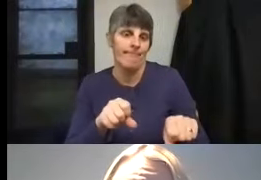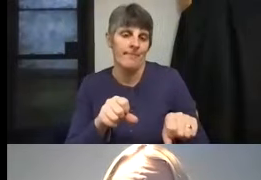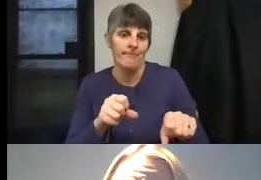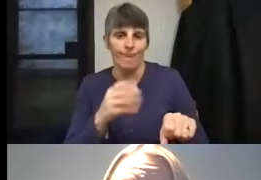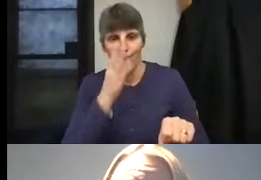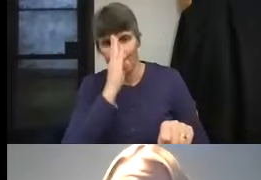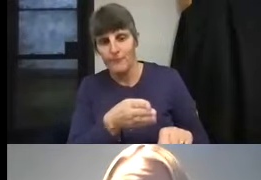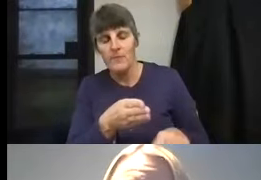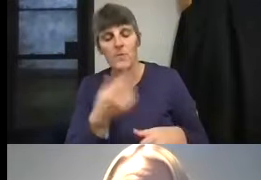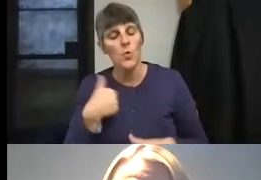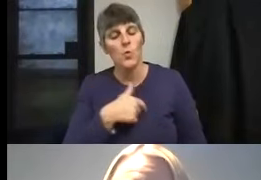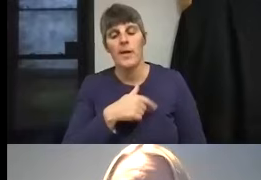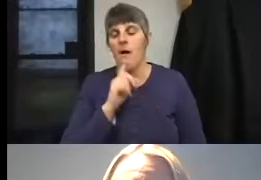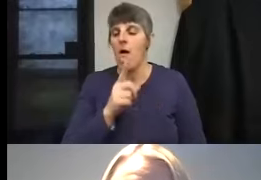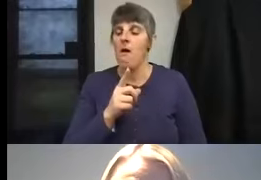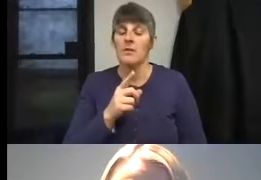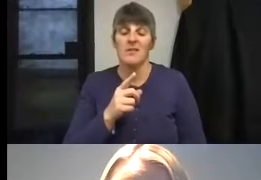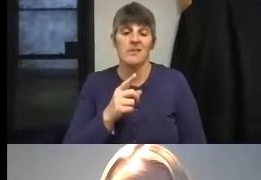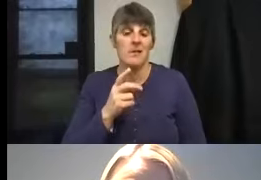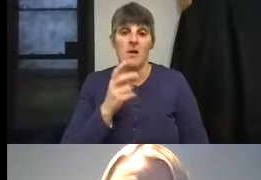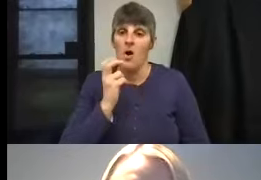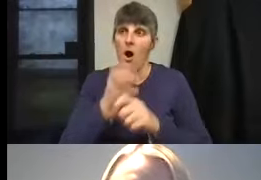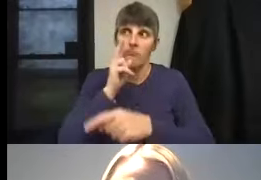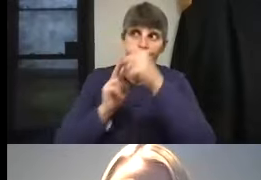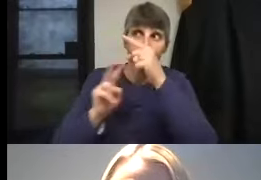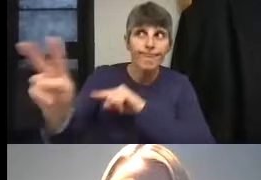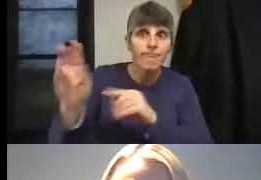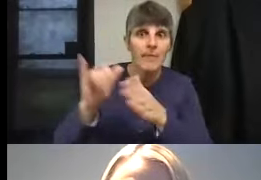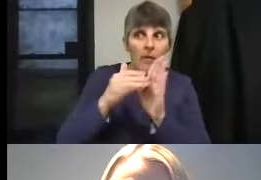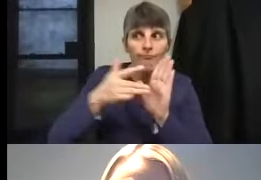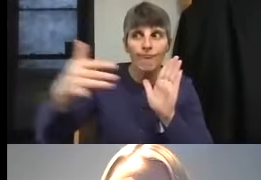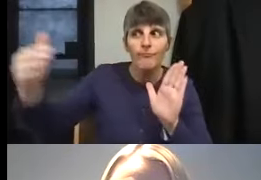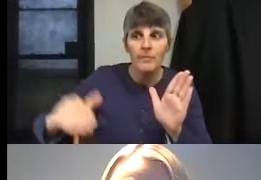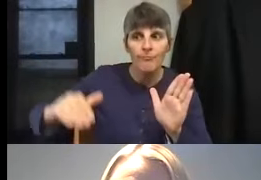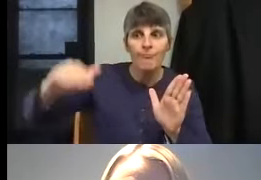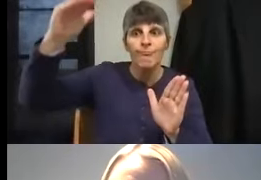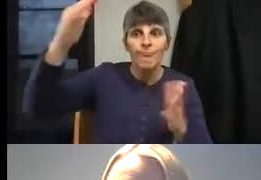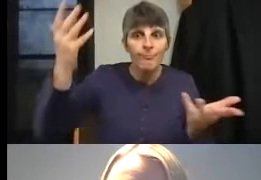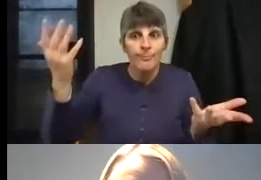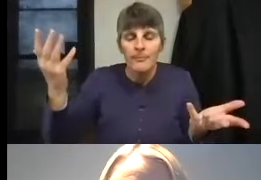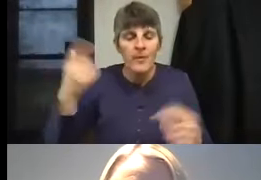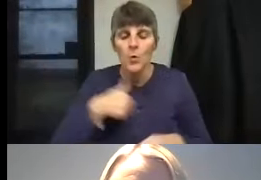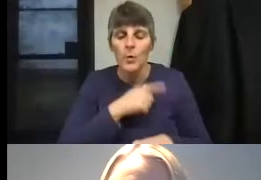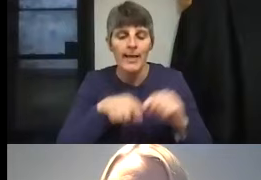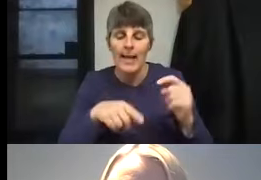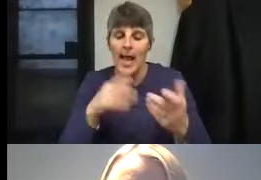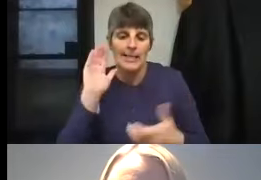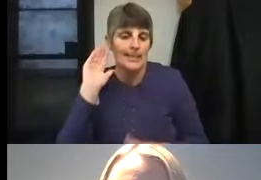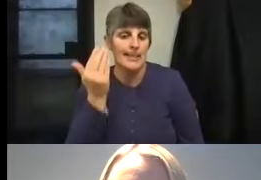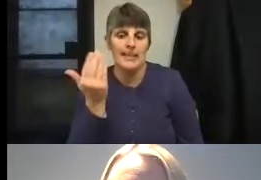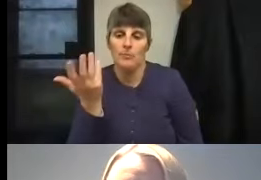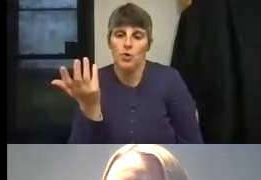actually are just very bad at predicting that trajectory for kids. We cannot seem